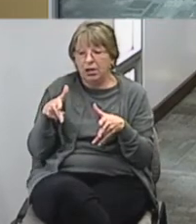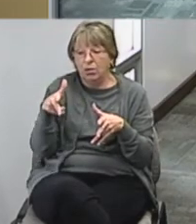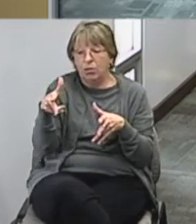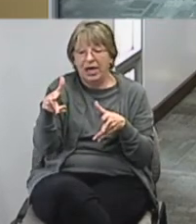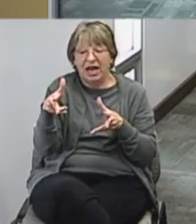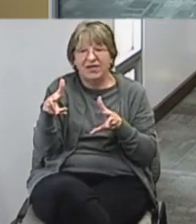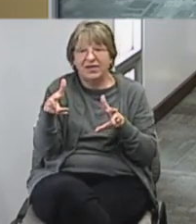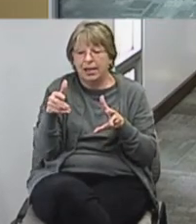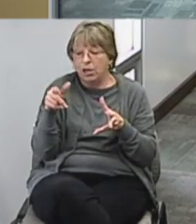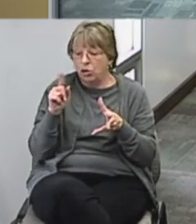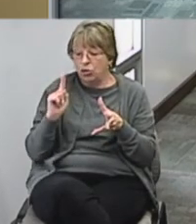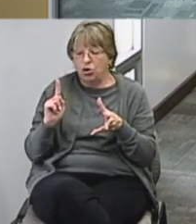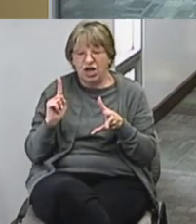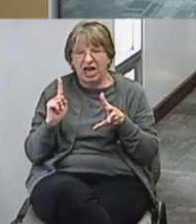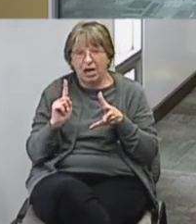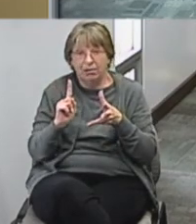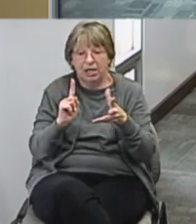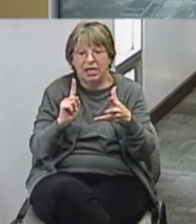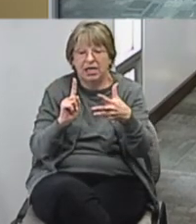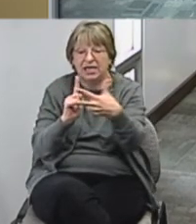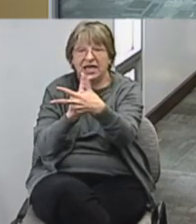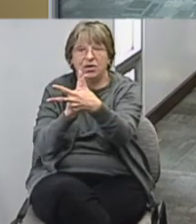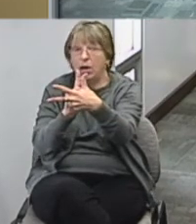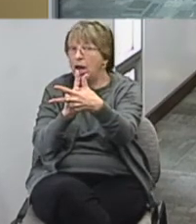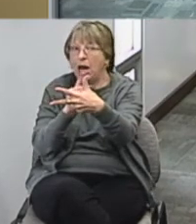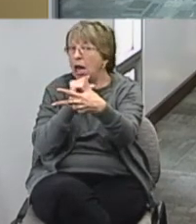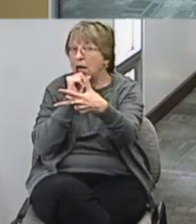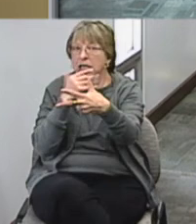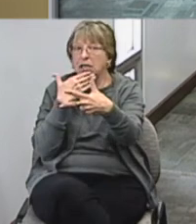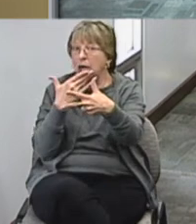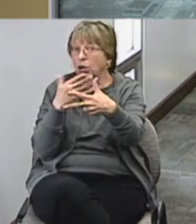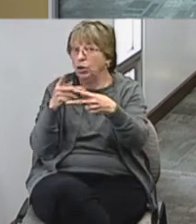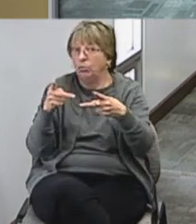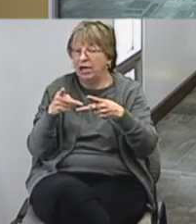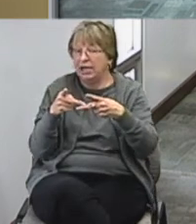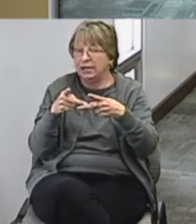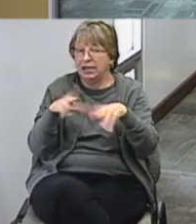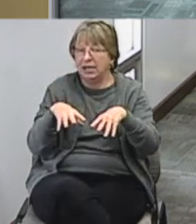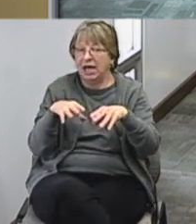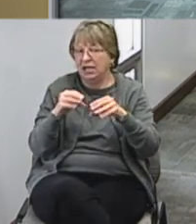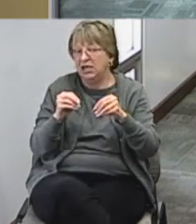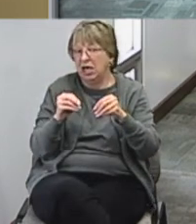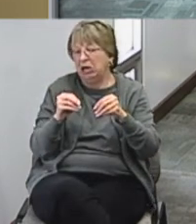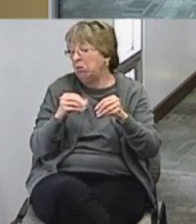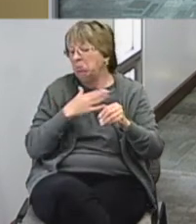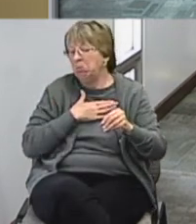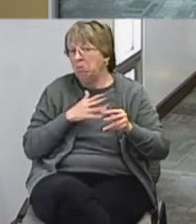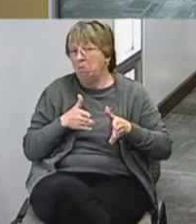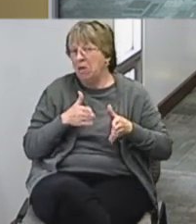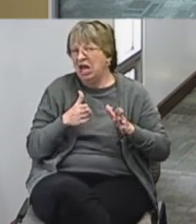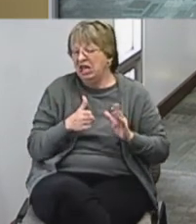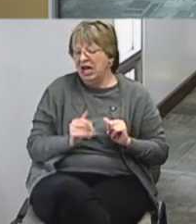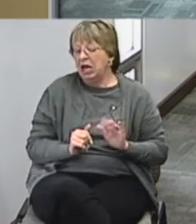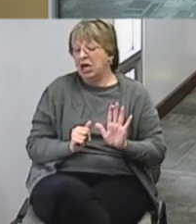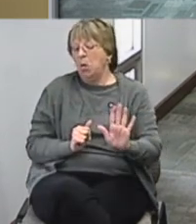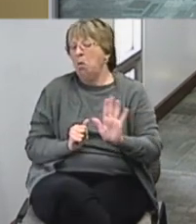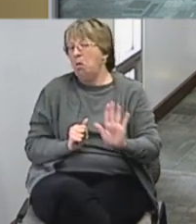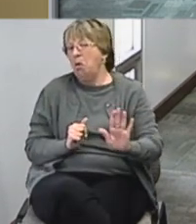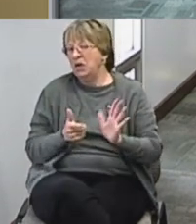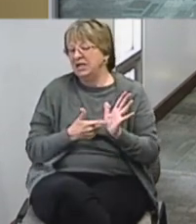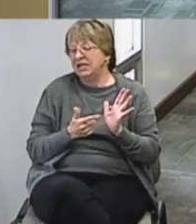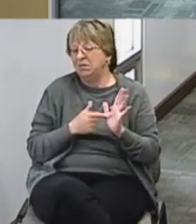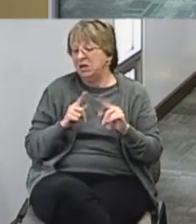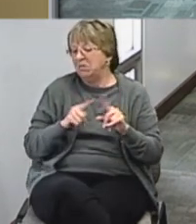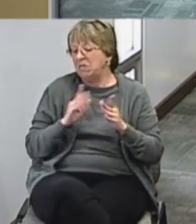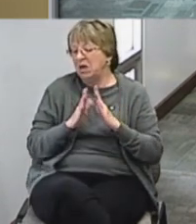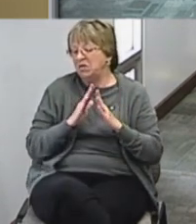right, and that's not a good place to be. No, and it's so not. I'll take my lane. I get a toot of the horn every once in a while, So- but as soon as traffic proceeds, I